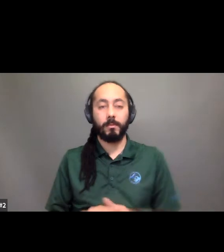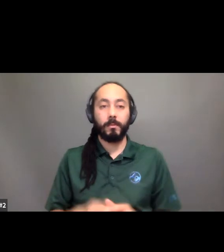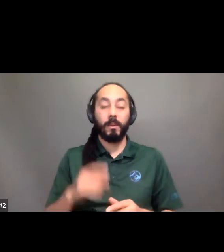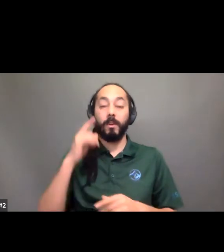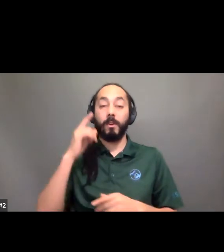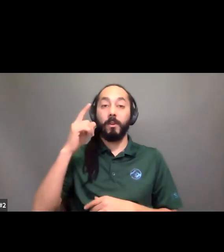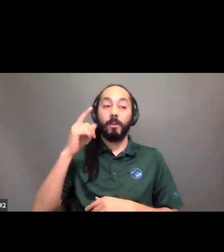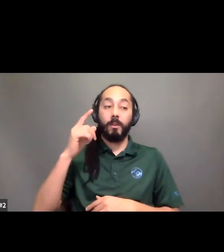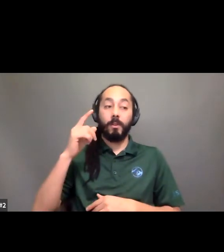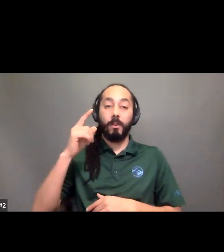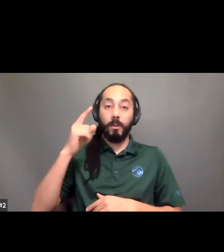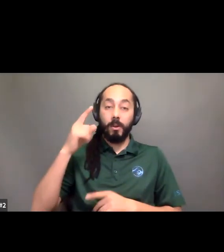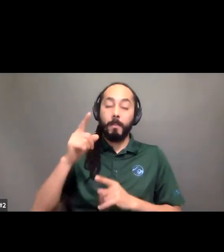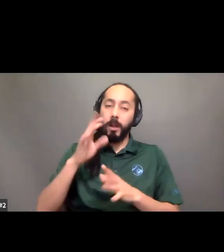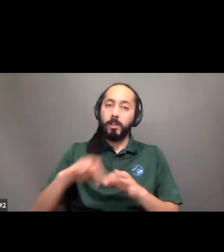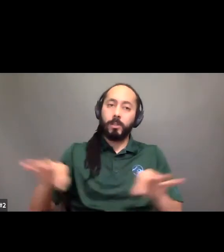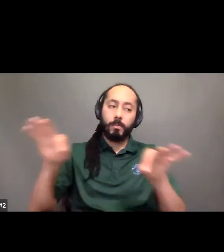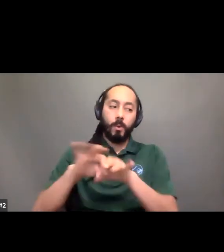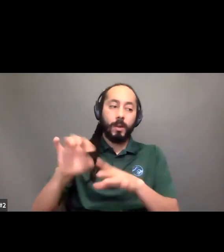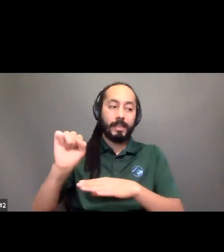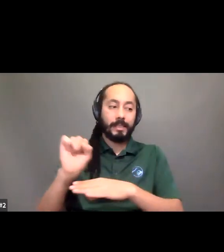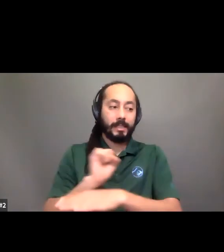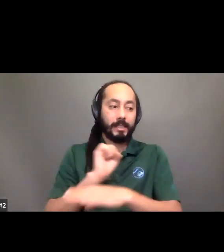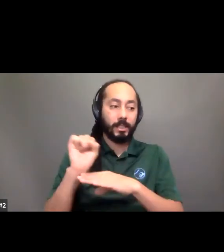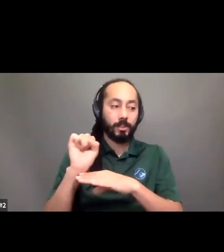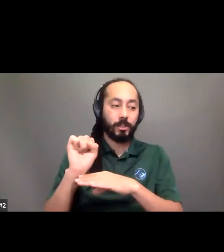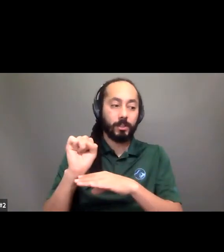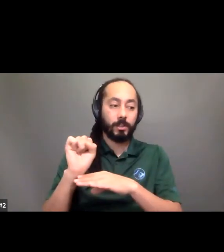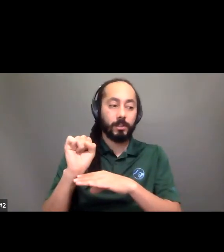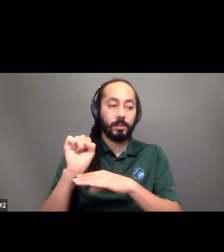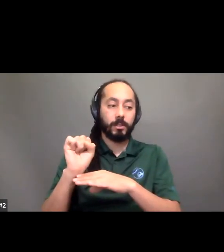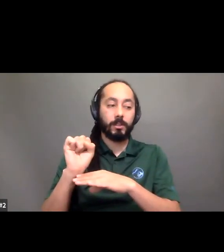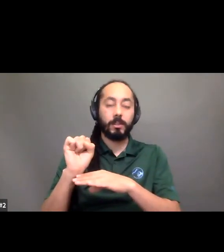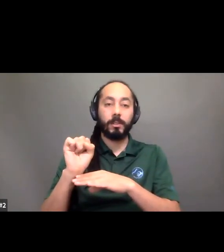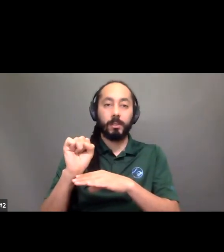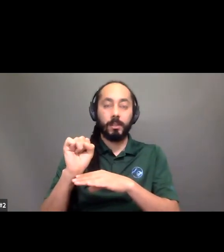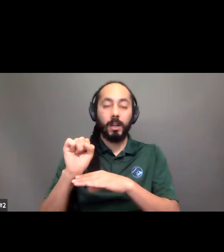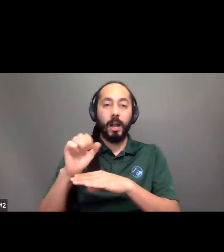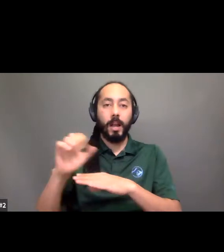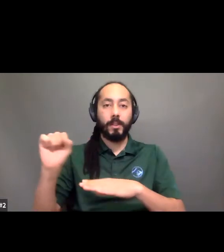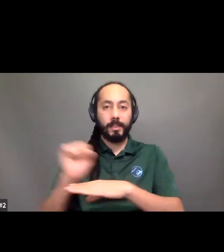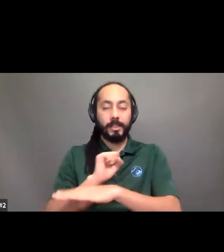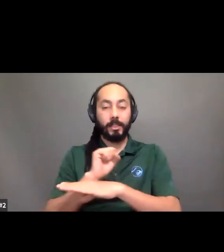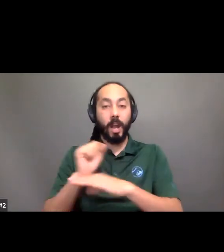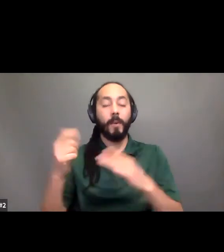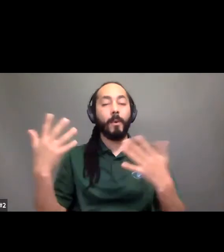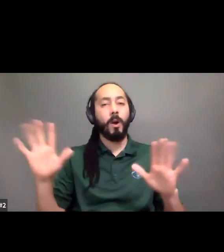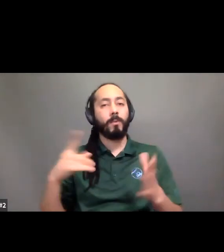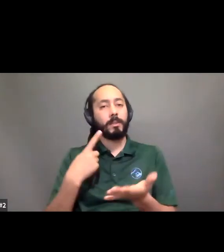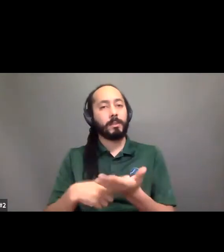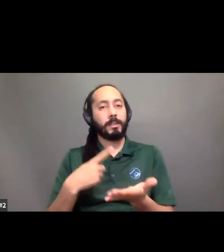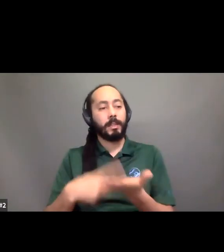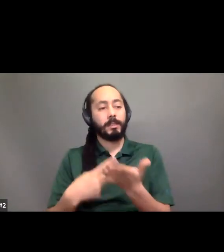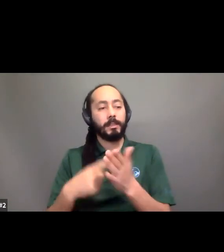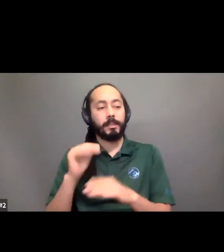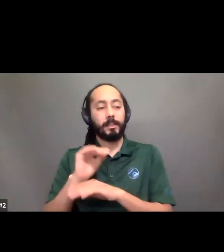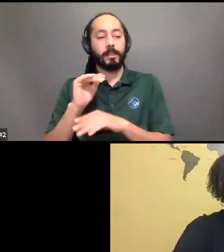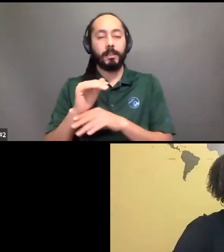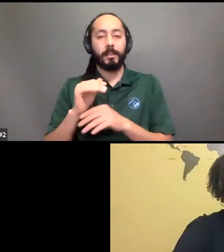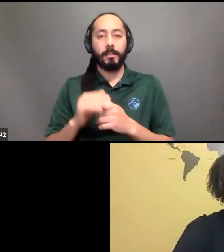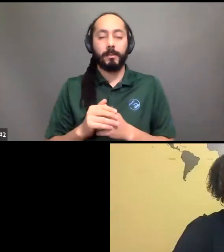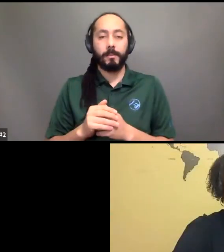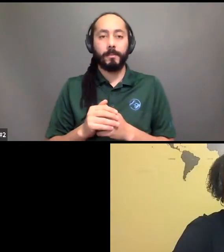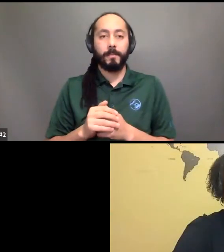a story too. And we've already been talking tonight about the conditions,